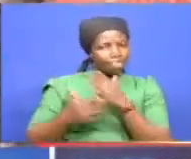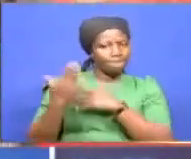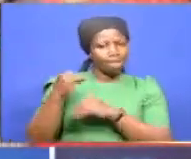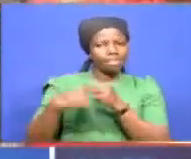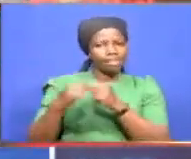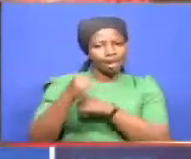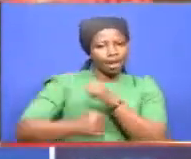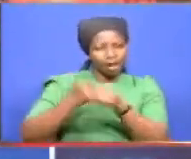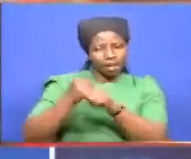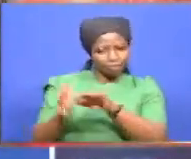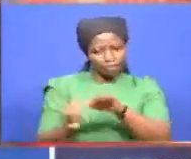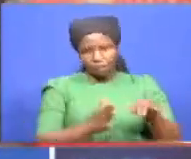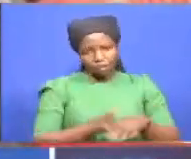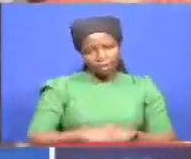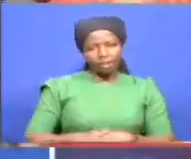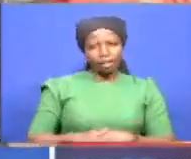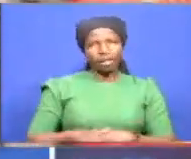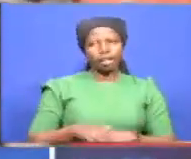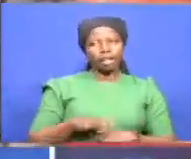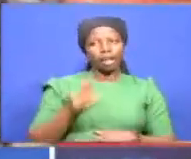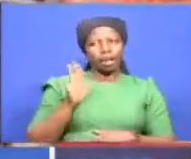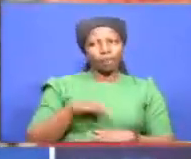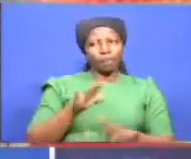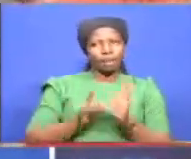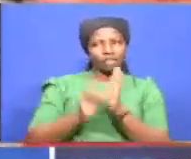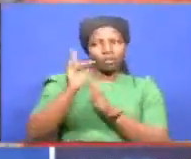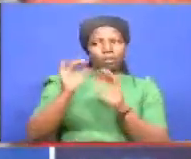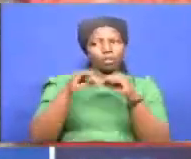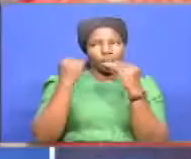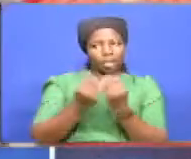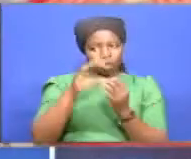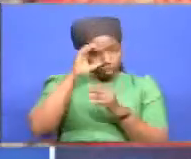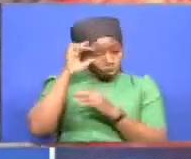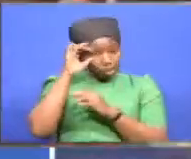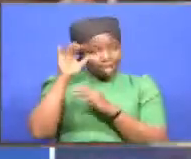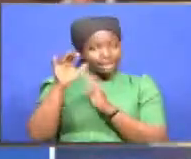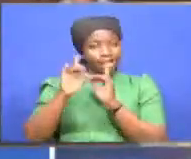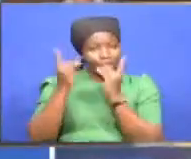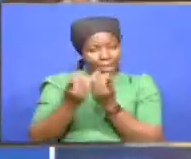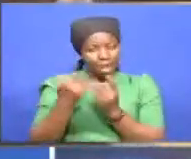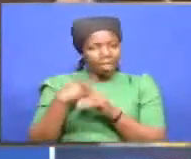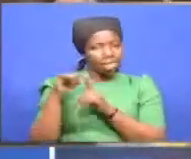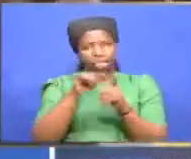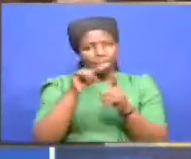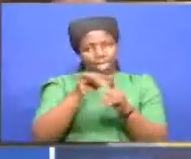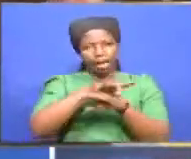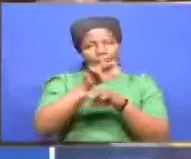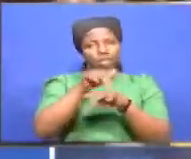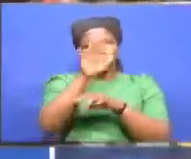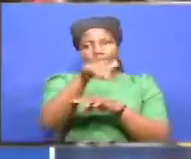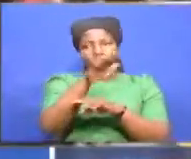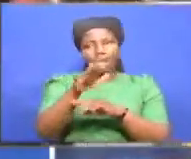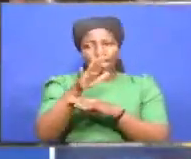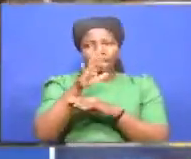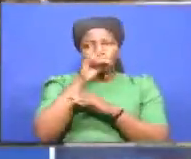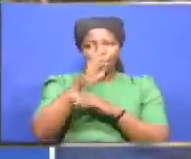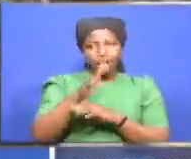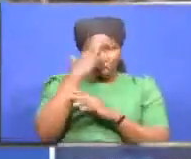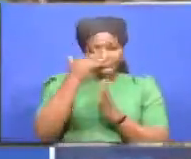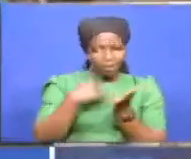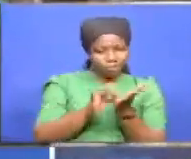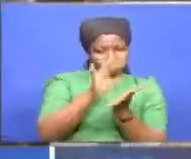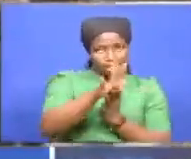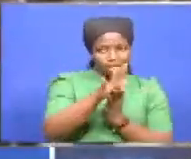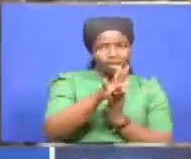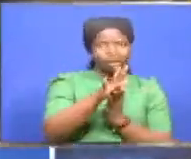Elsewhere, Maendeleo ya Wanawake Organization Coast Region Branch has criticized National Assembly Speaker Justin Muturi for dismissing a petition seeking